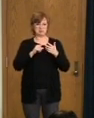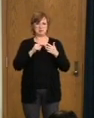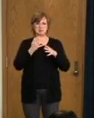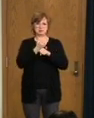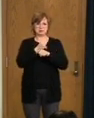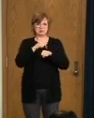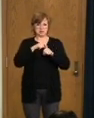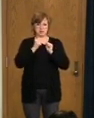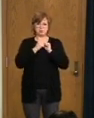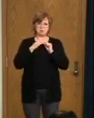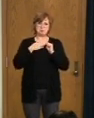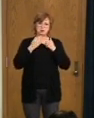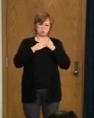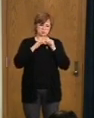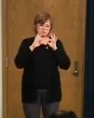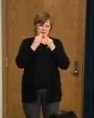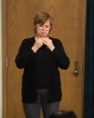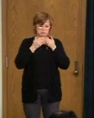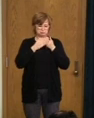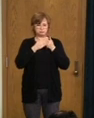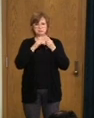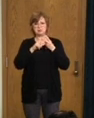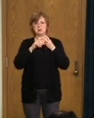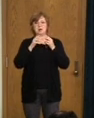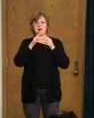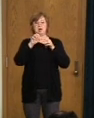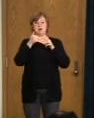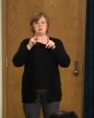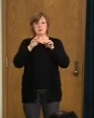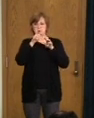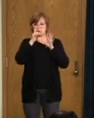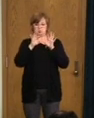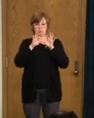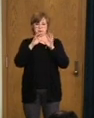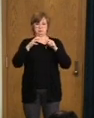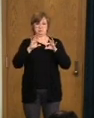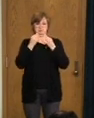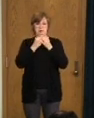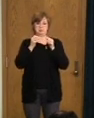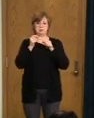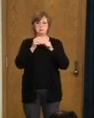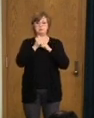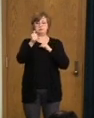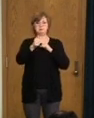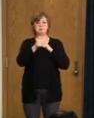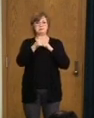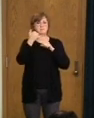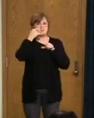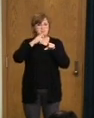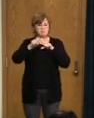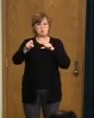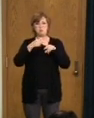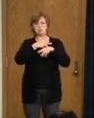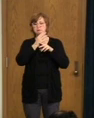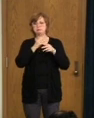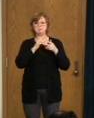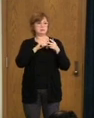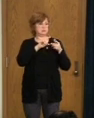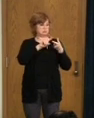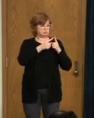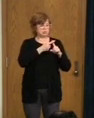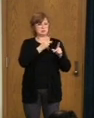connected with your extended family. Stay connected with your friends, and stay connected with those people that are important in your